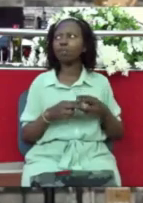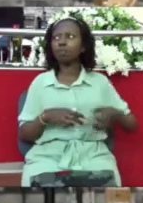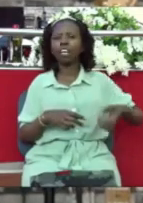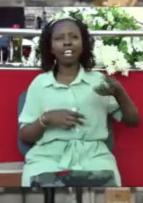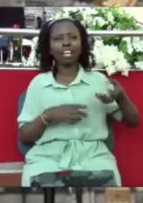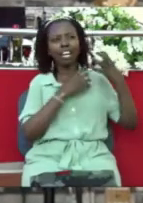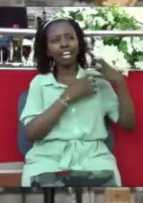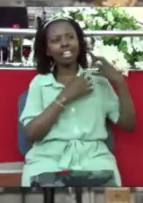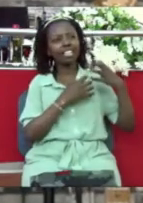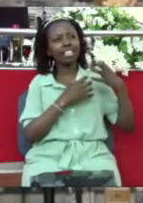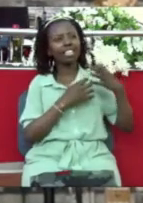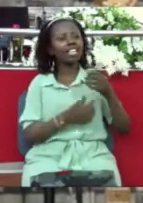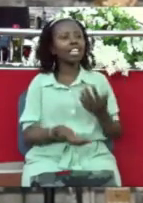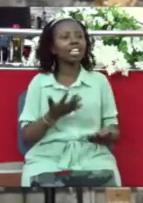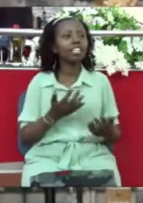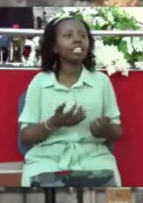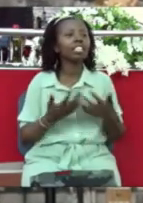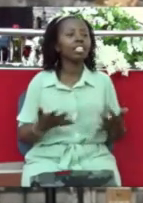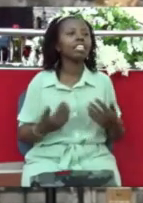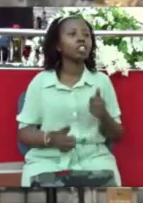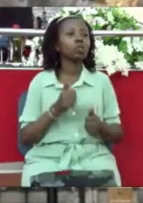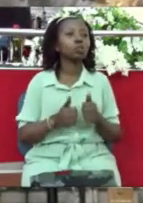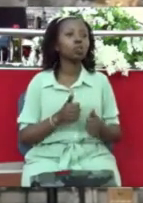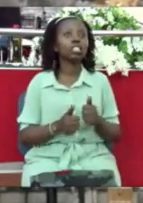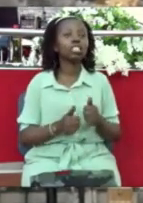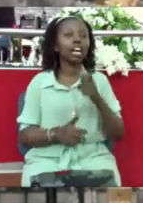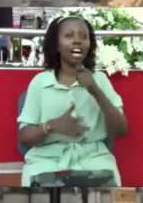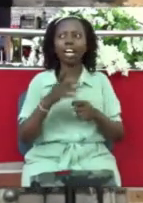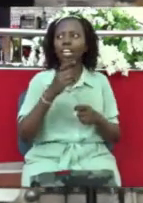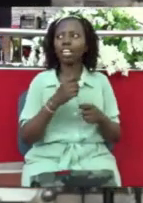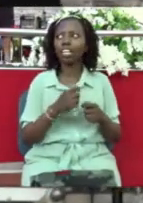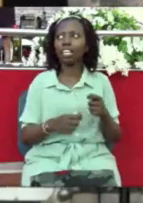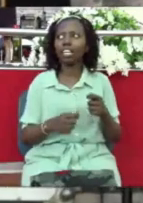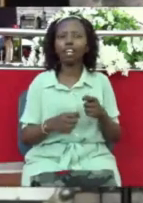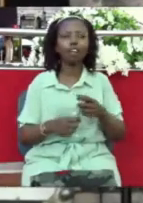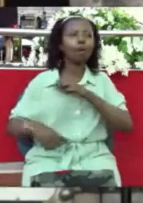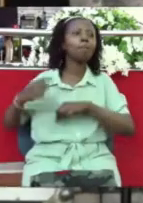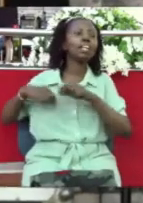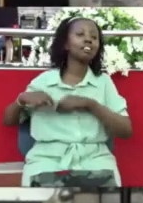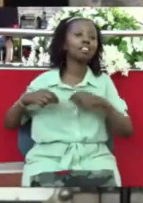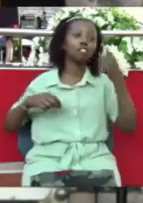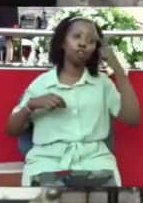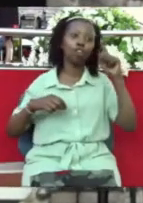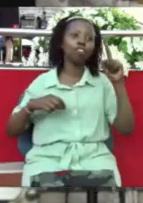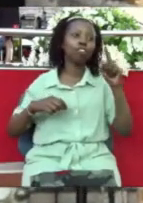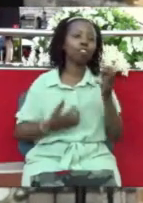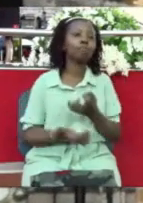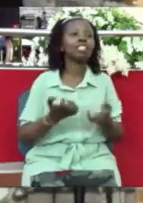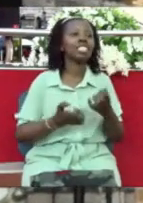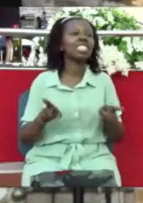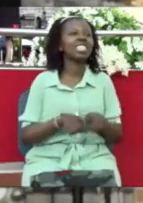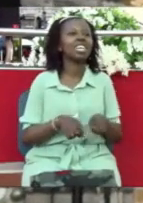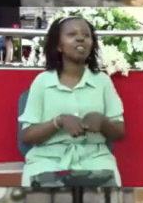Ile mashisha imekamuliwa kutoka hiyo business. Business. Yani there was a brewery there. Brewery, yani. Kulikuwa na